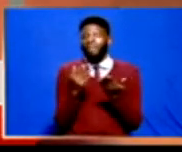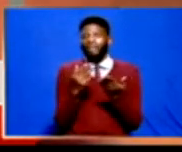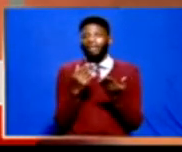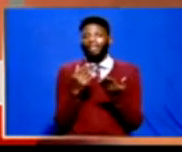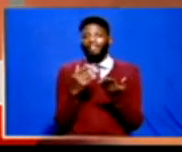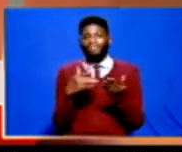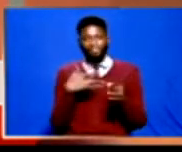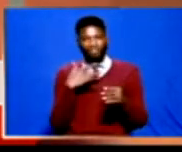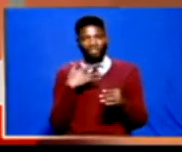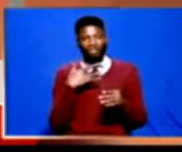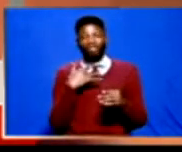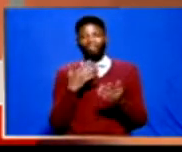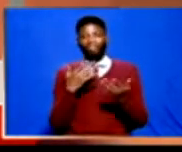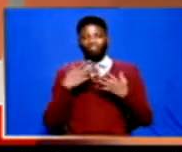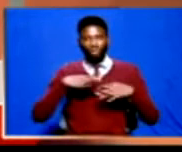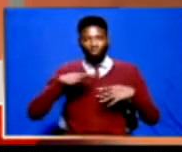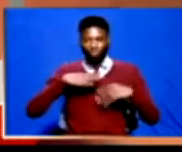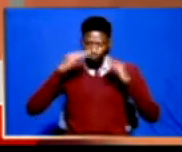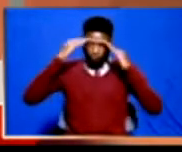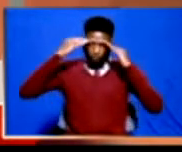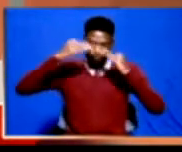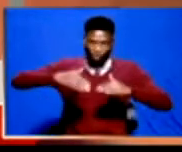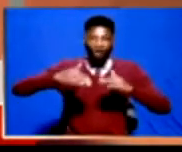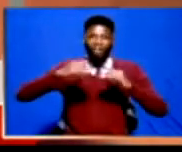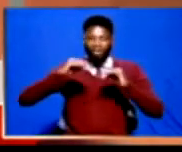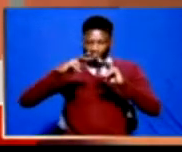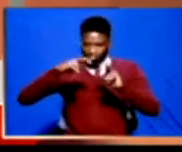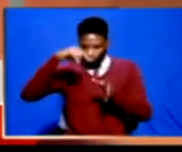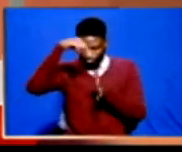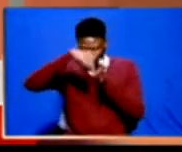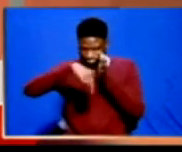geologists about where to actually focus on and to put money and invest in.